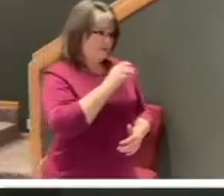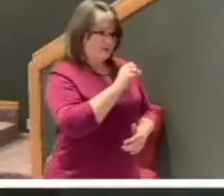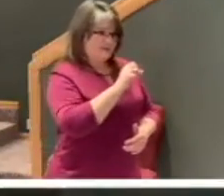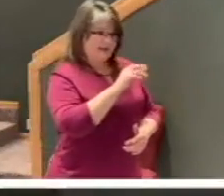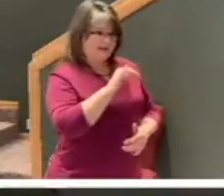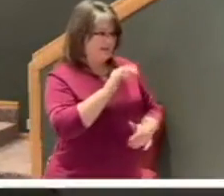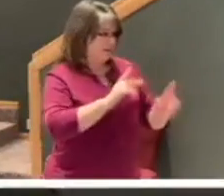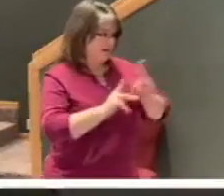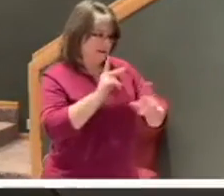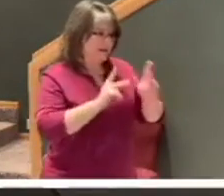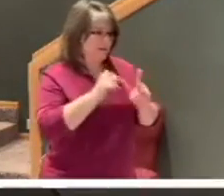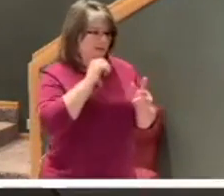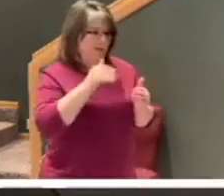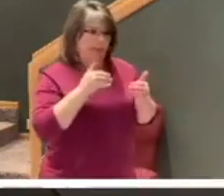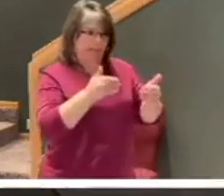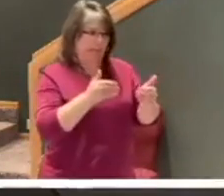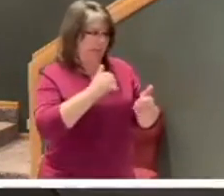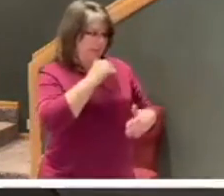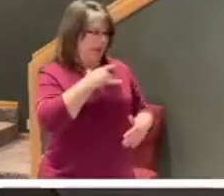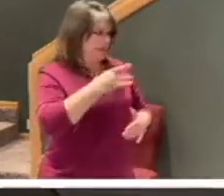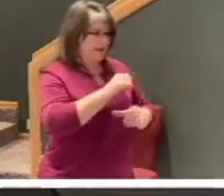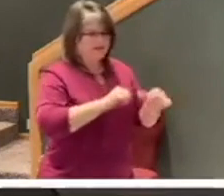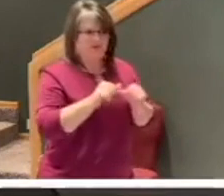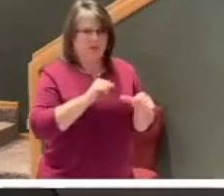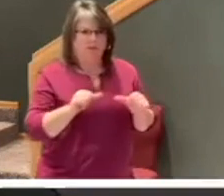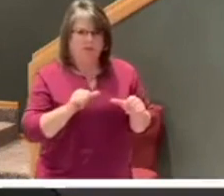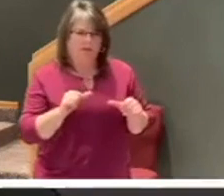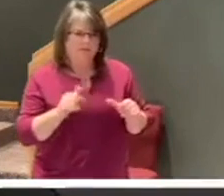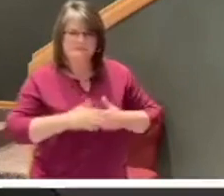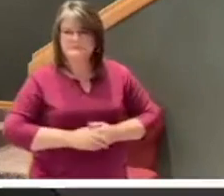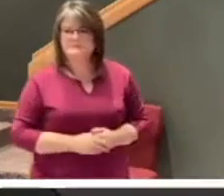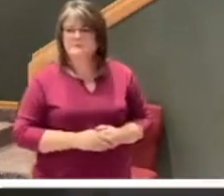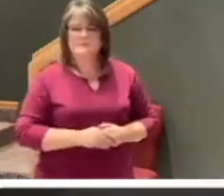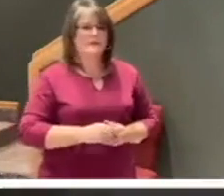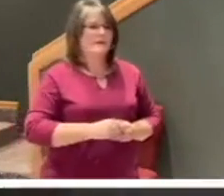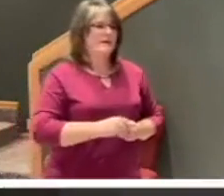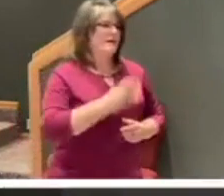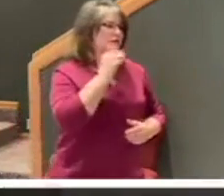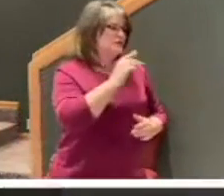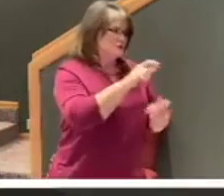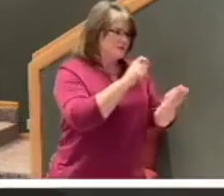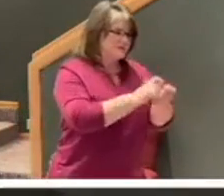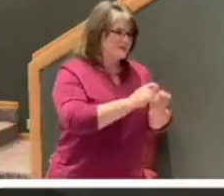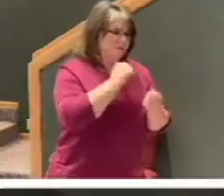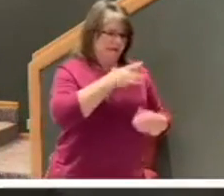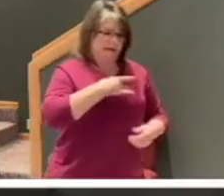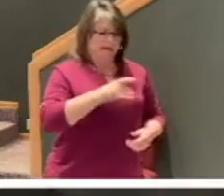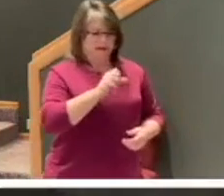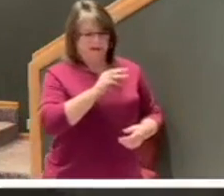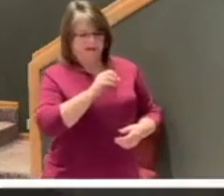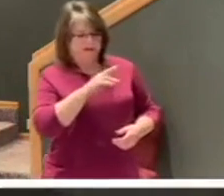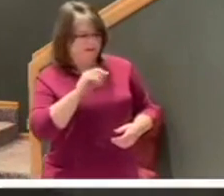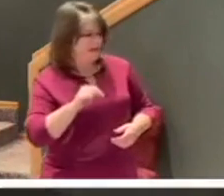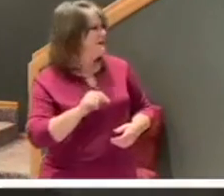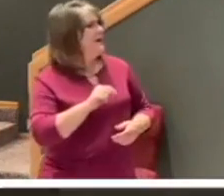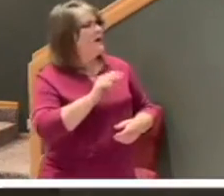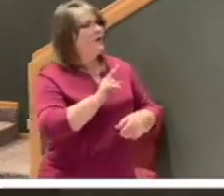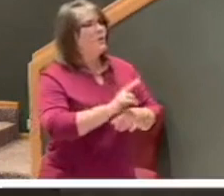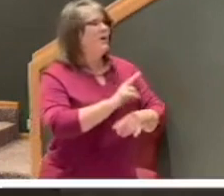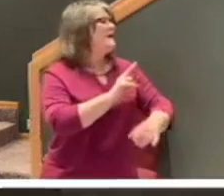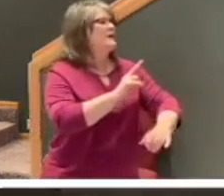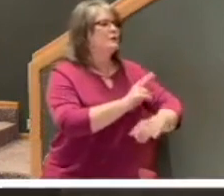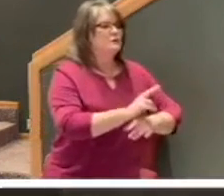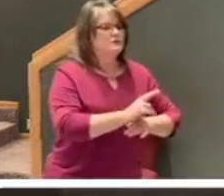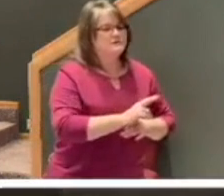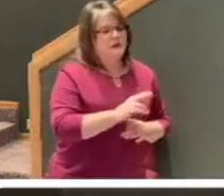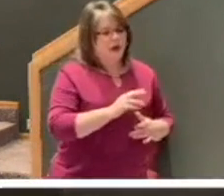Samaritans didn't get along. They didn't like each other. Jews especially didn't like Samaritans. That's why Jesus used the parable of the Good